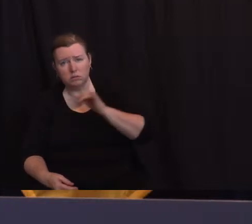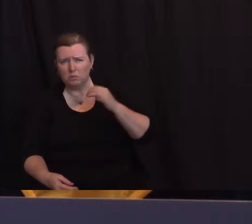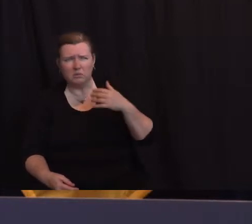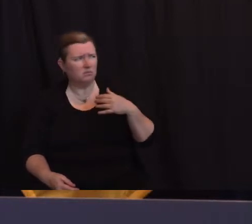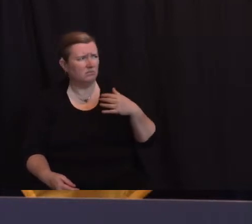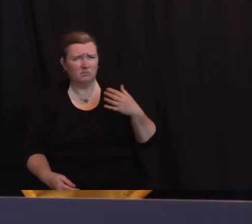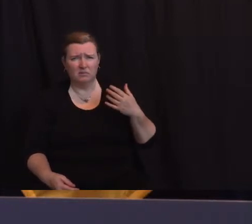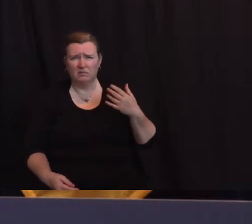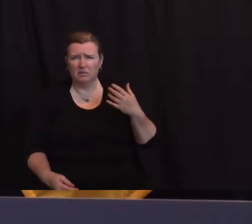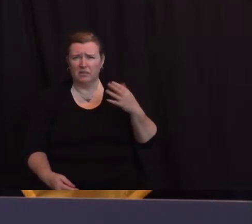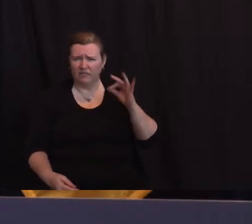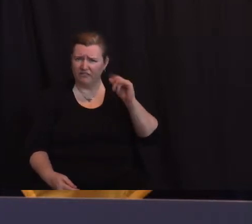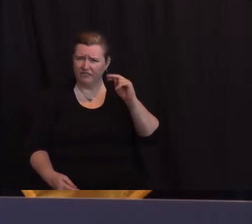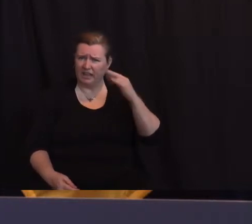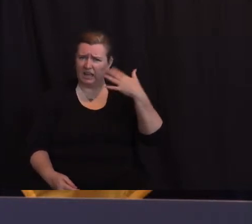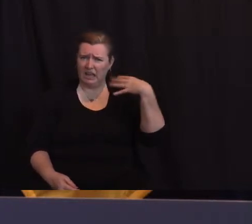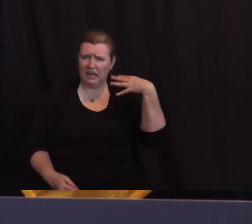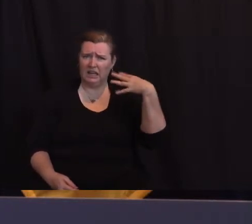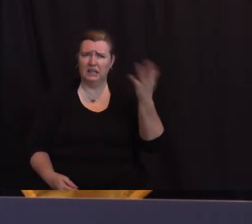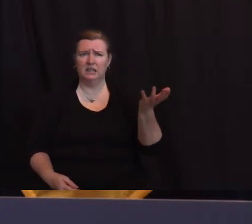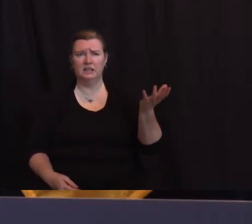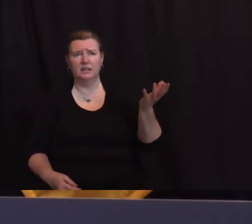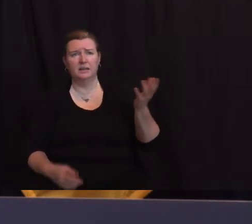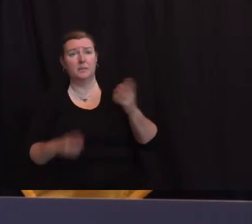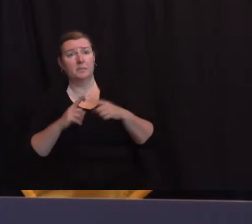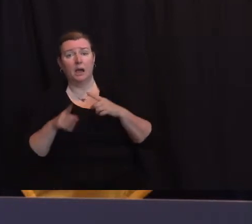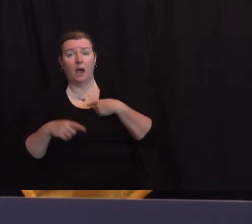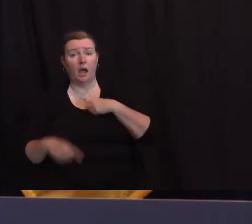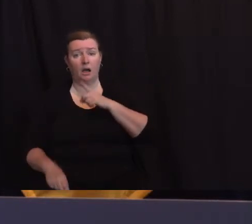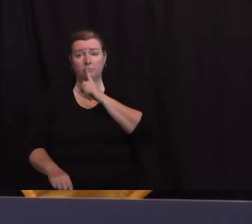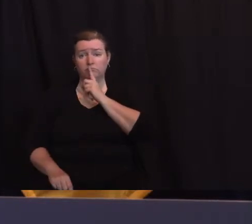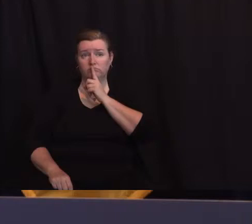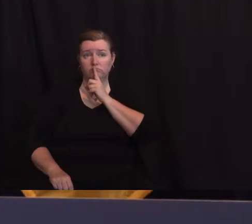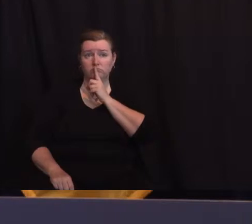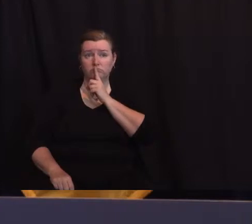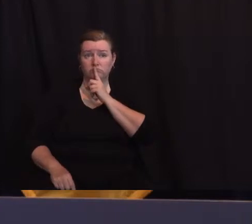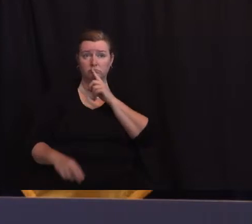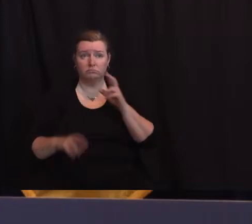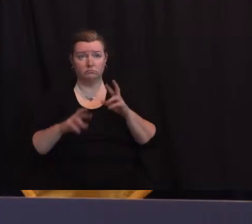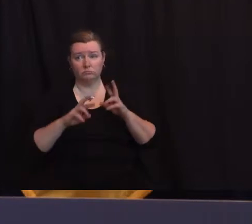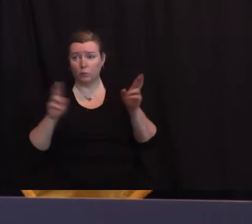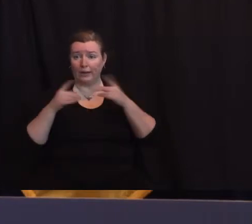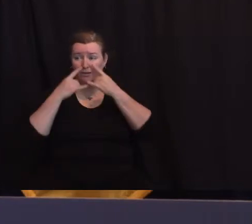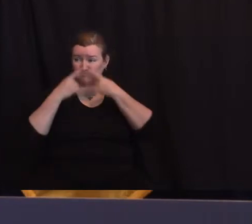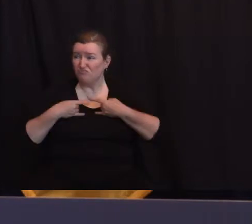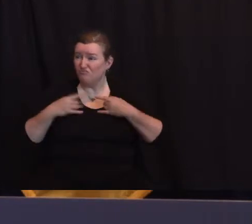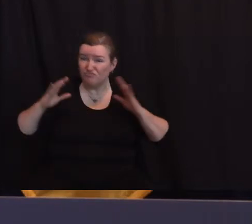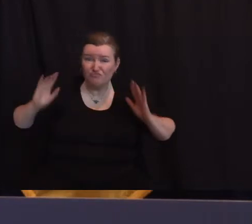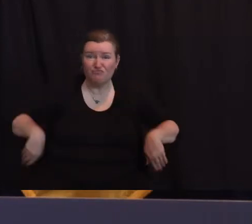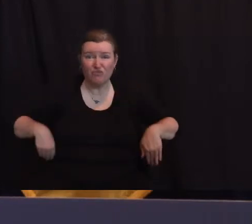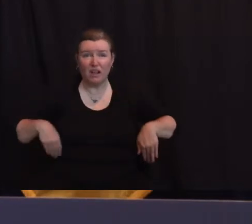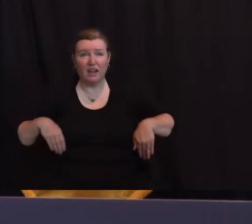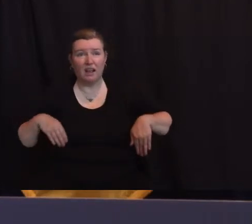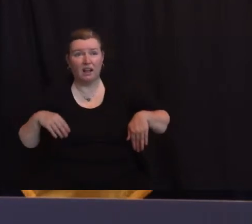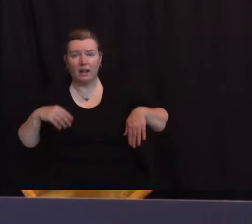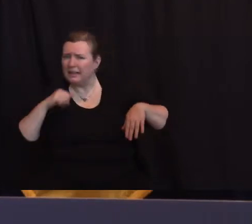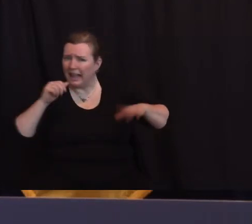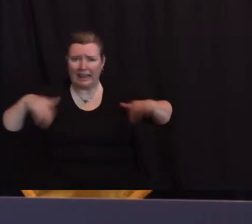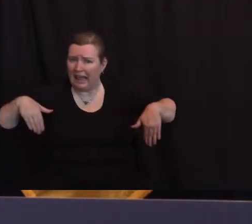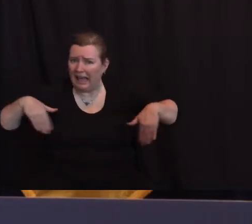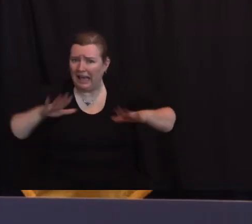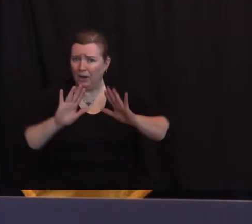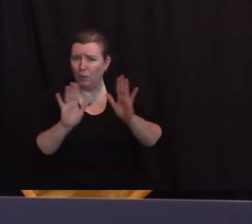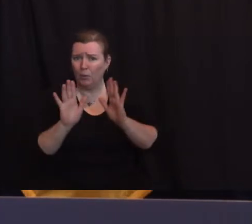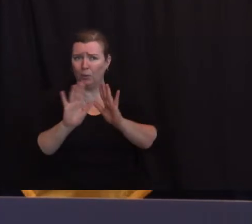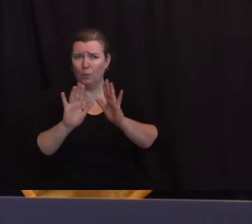that. But we're not saying we're there yet in terms of forever and always. We want to get there. We'd like to see a vaccine for kids under